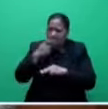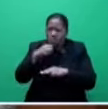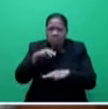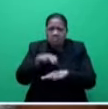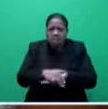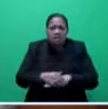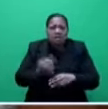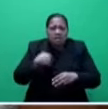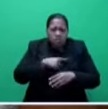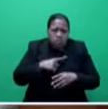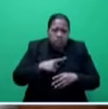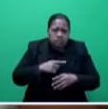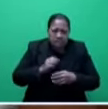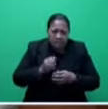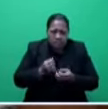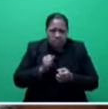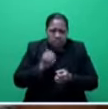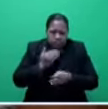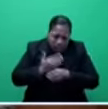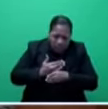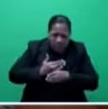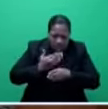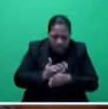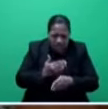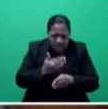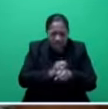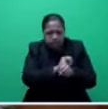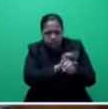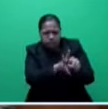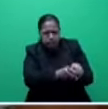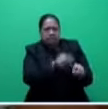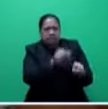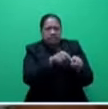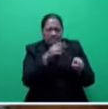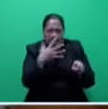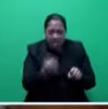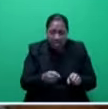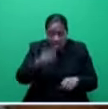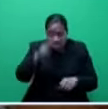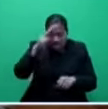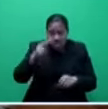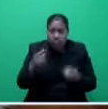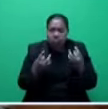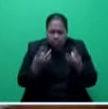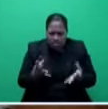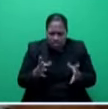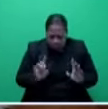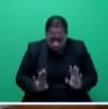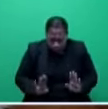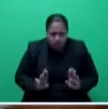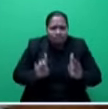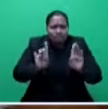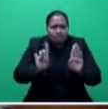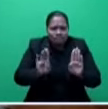Fijians, as to how quickly we as individuals and the nation as a whole are ready to pick up the pieces.